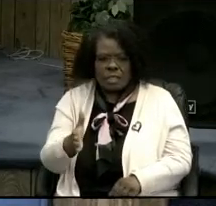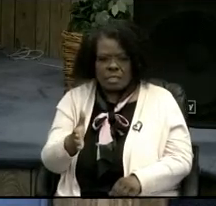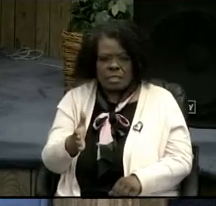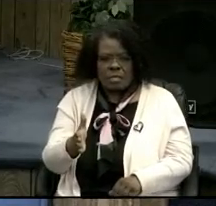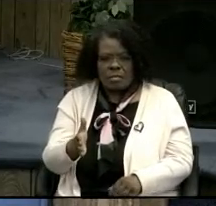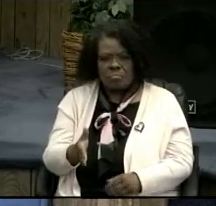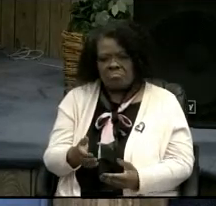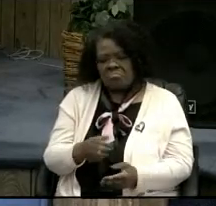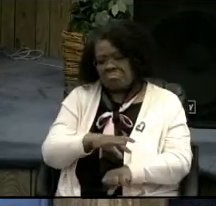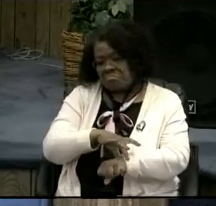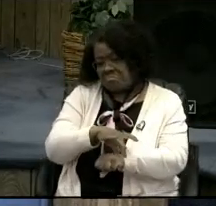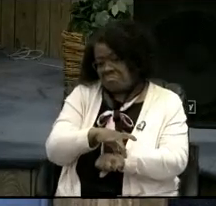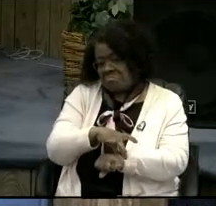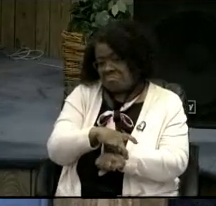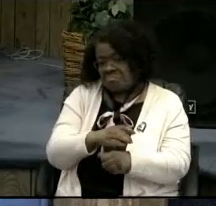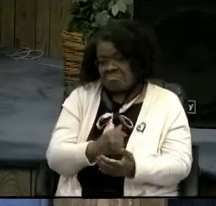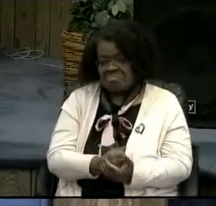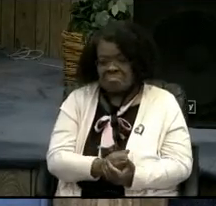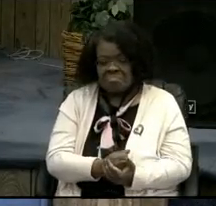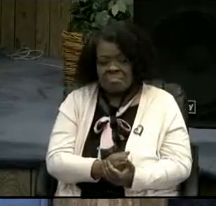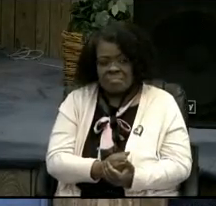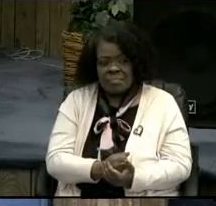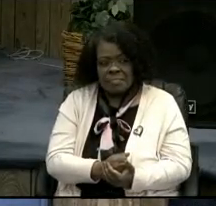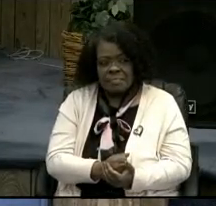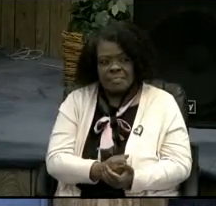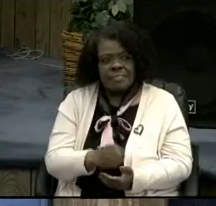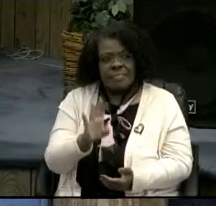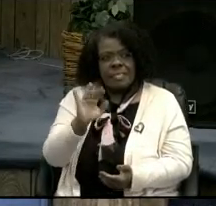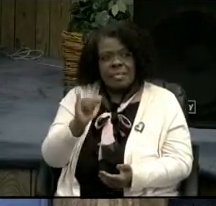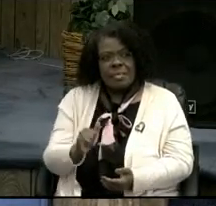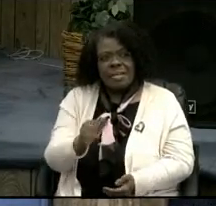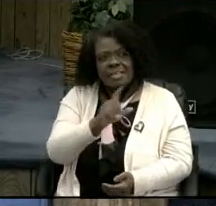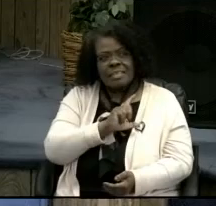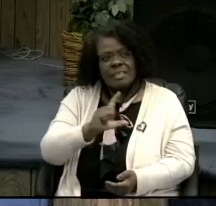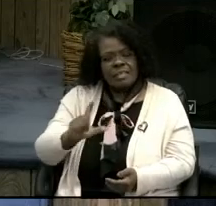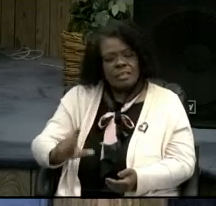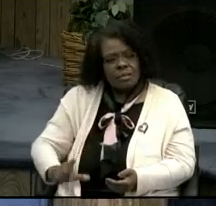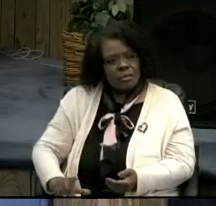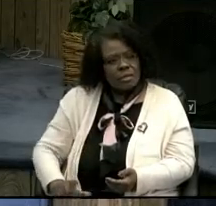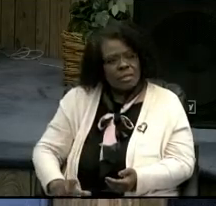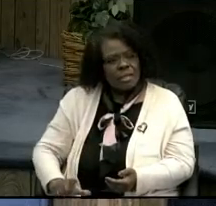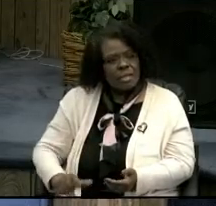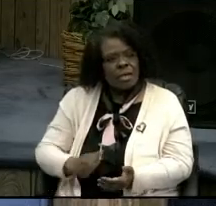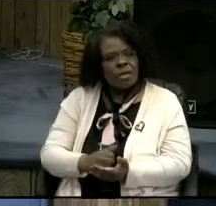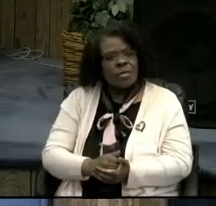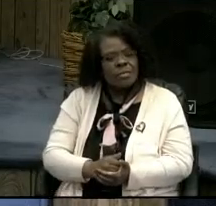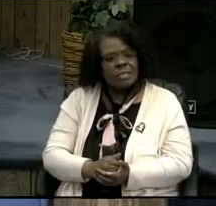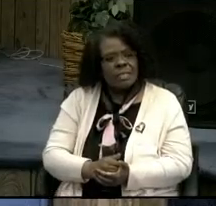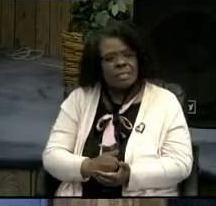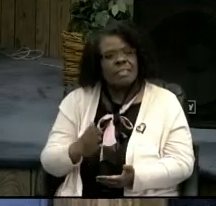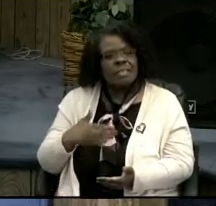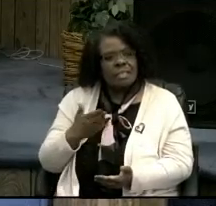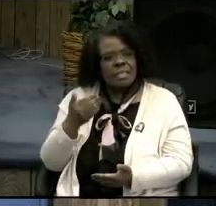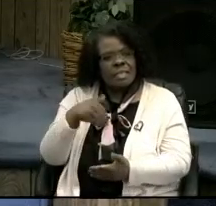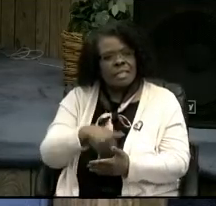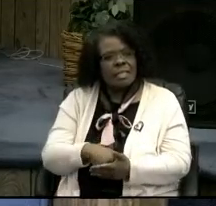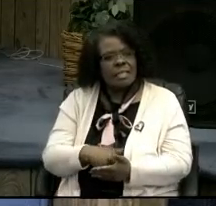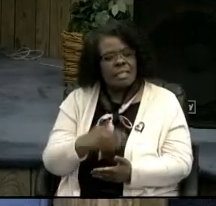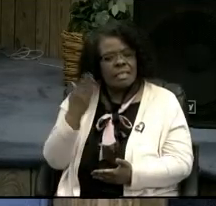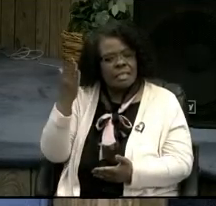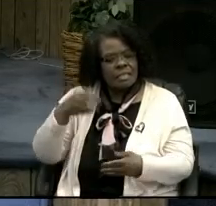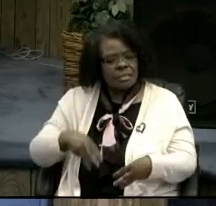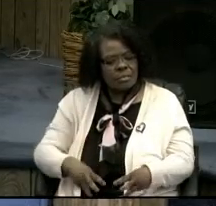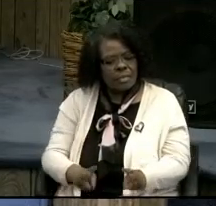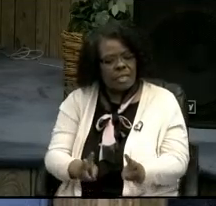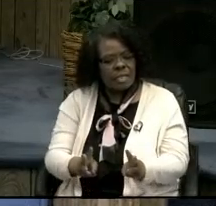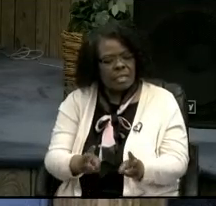Lord, and he doth delight in his way. Though he shall fall, he shall not